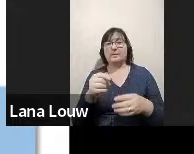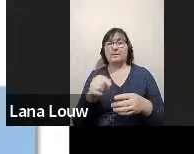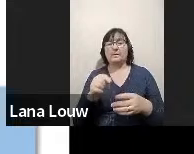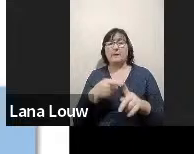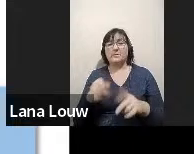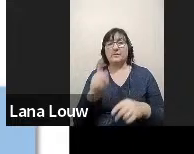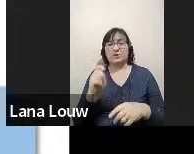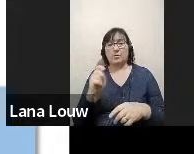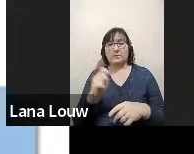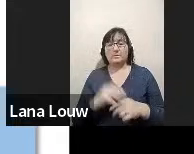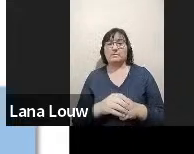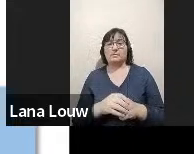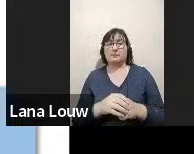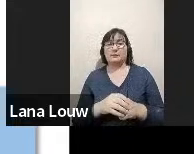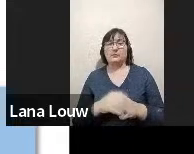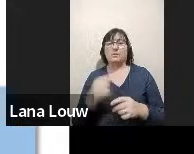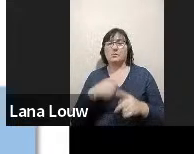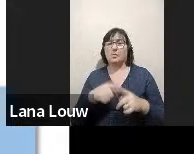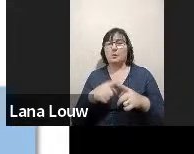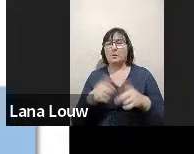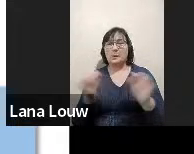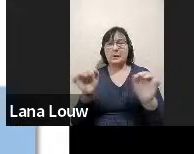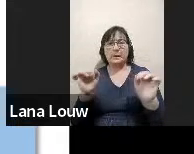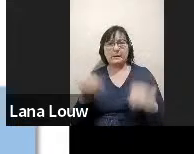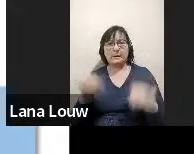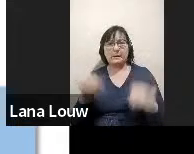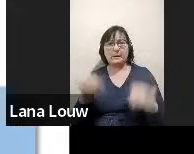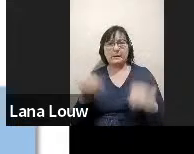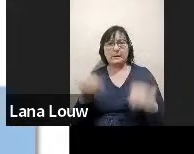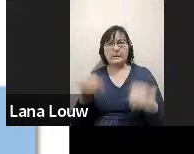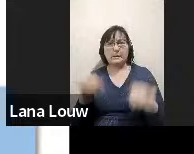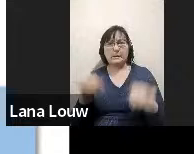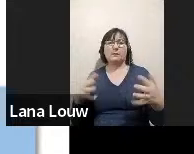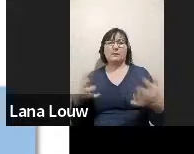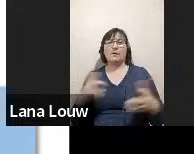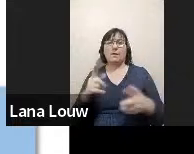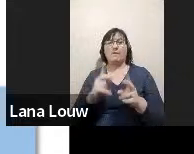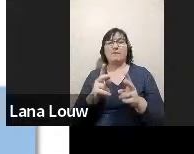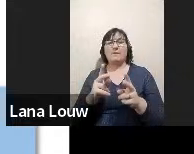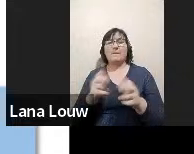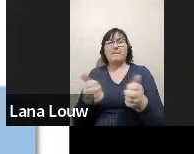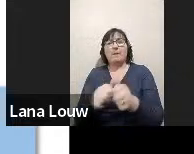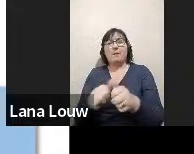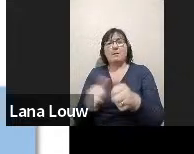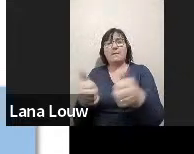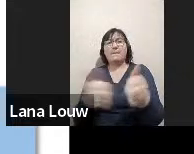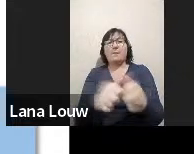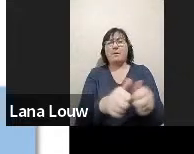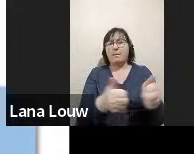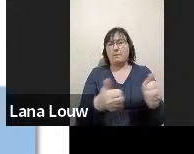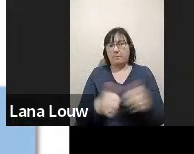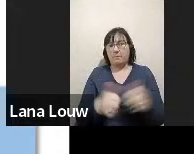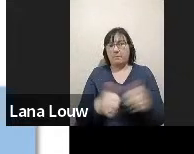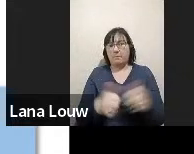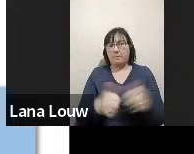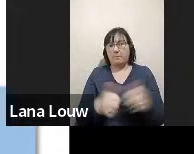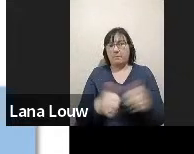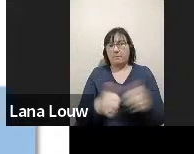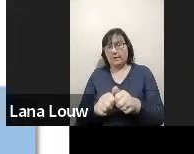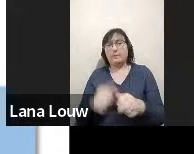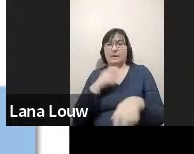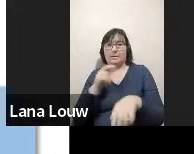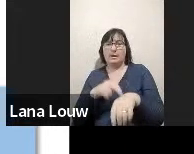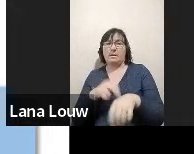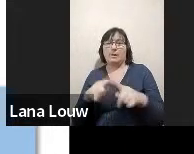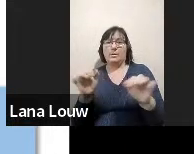agreement of the partnership or the joint venture itself, or a copy of the